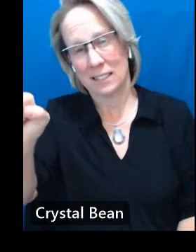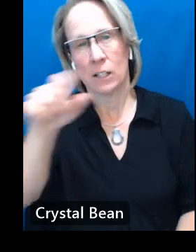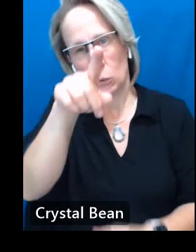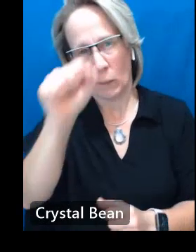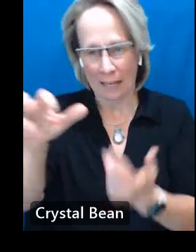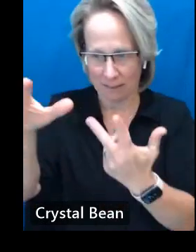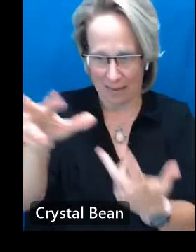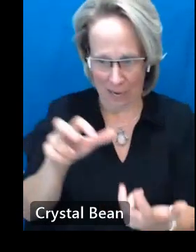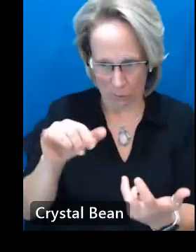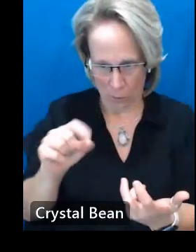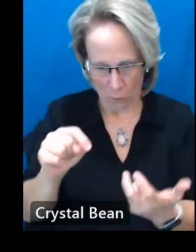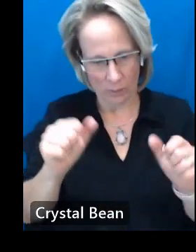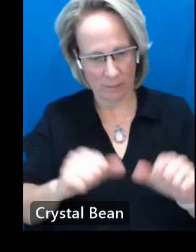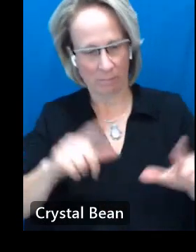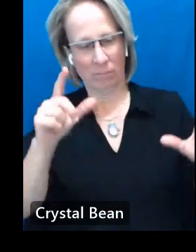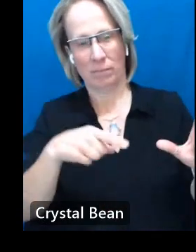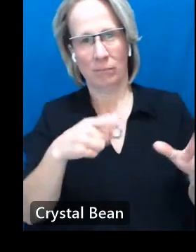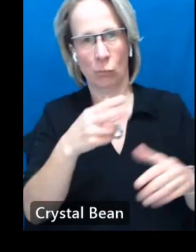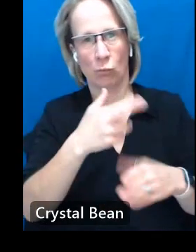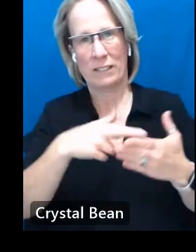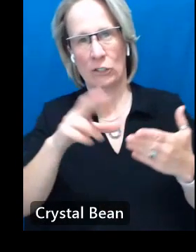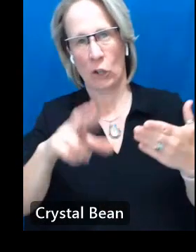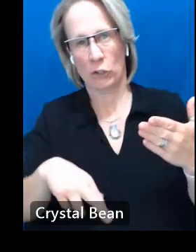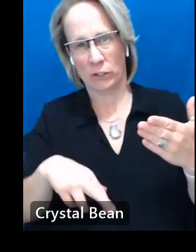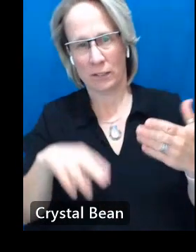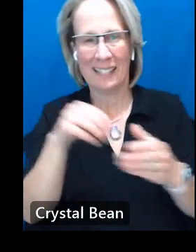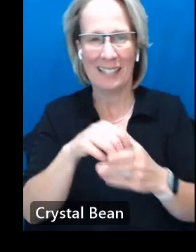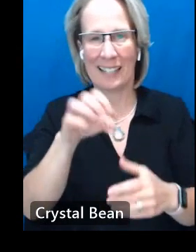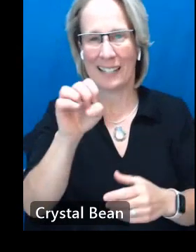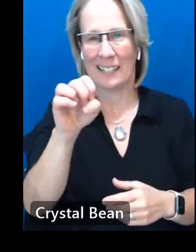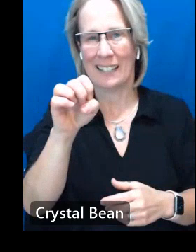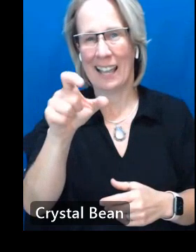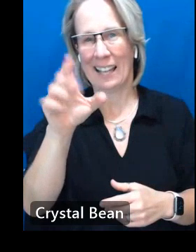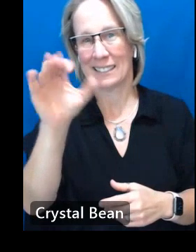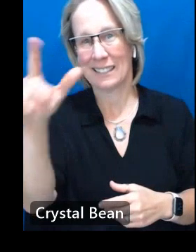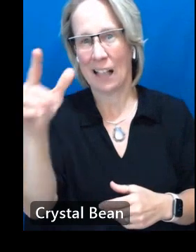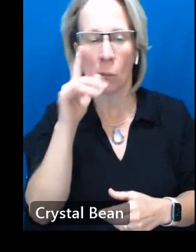results in an Excel spreadsheet, and it will look like this.